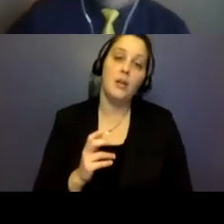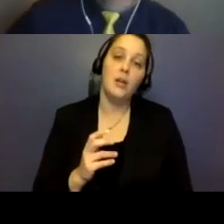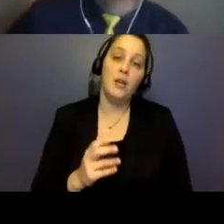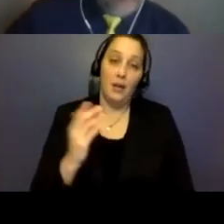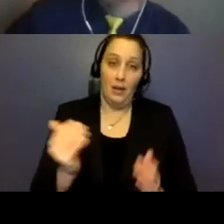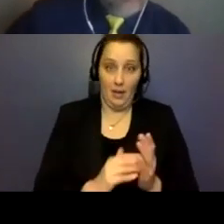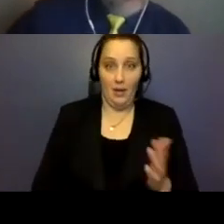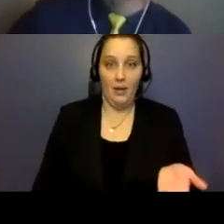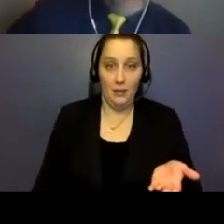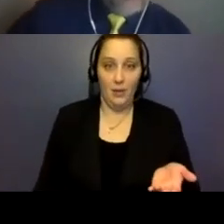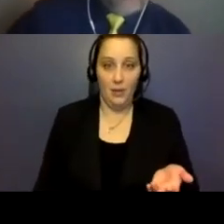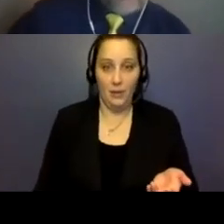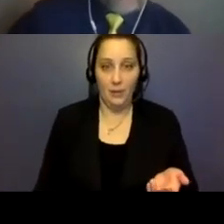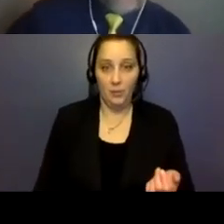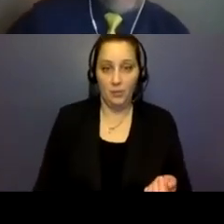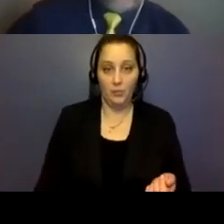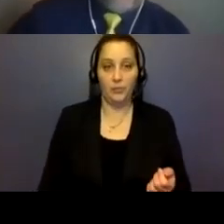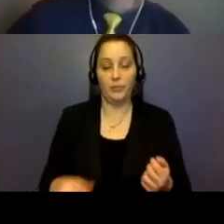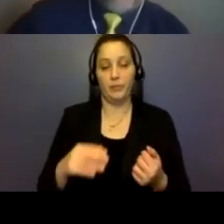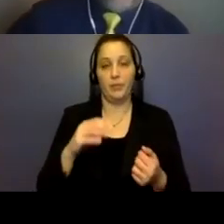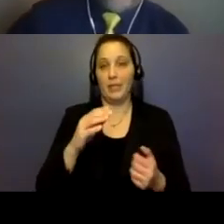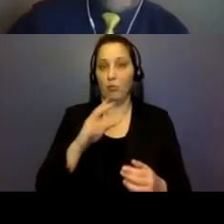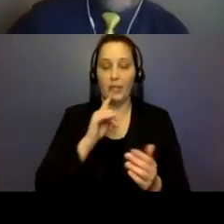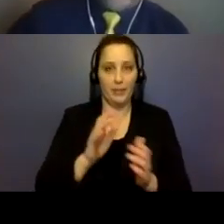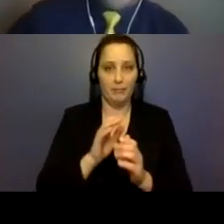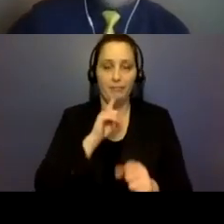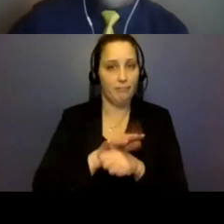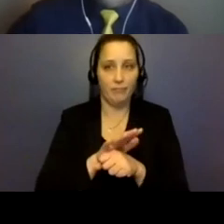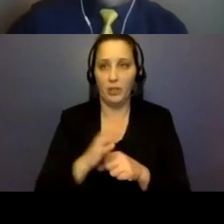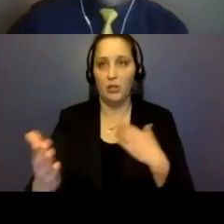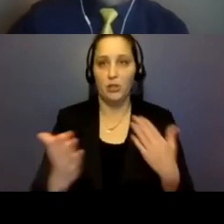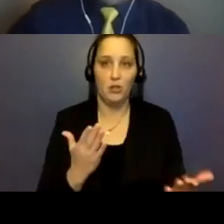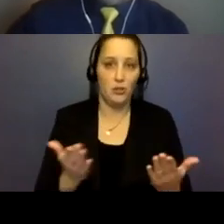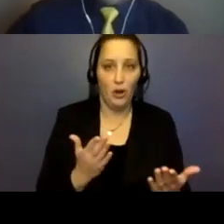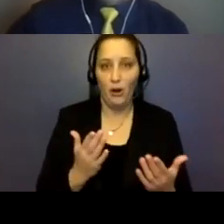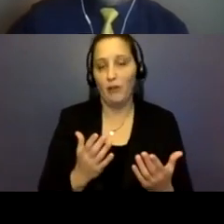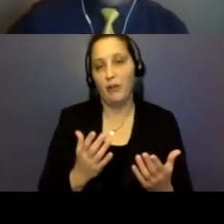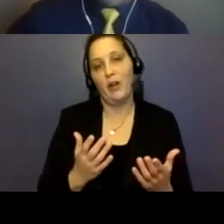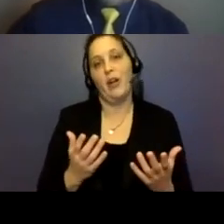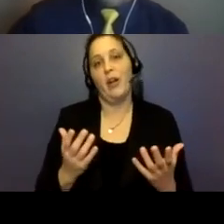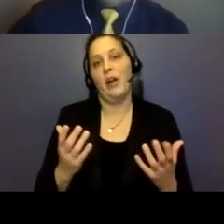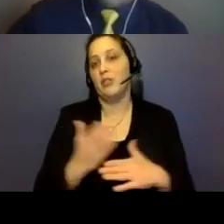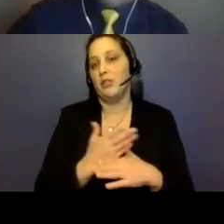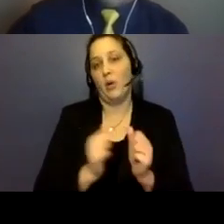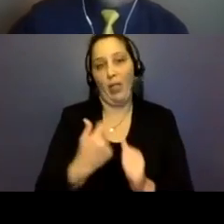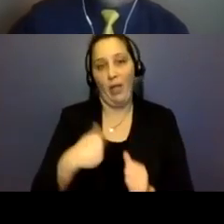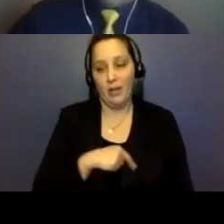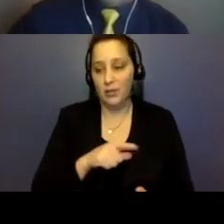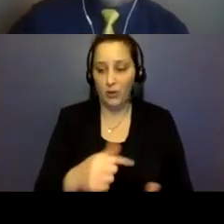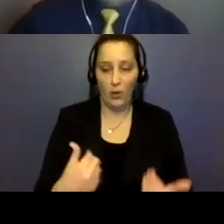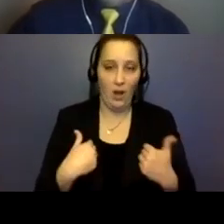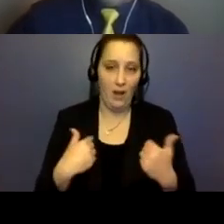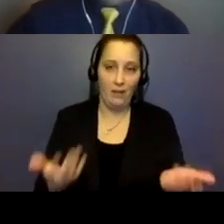again, you know, diligently served, share with us your, you know, you have kind